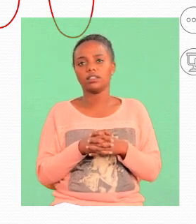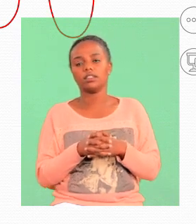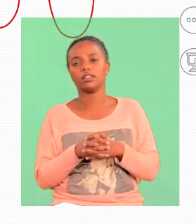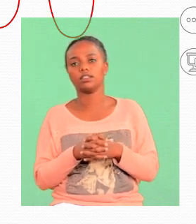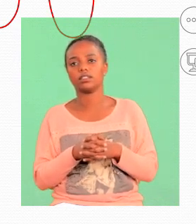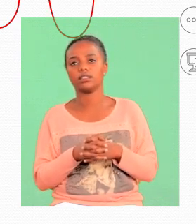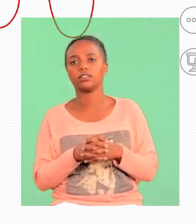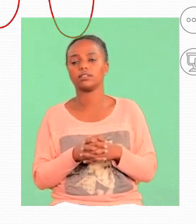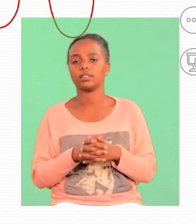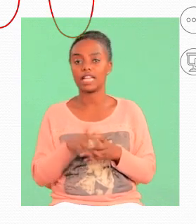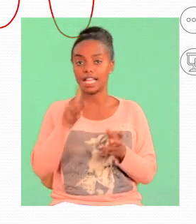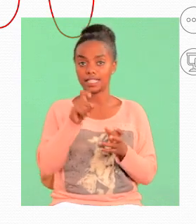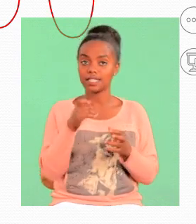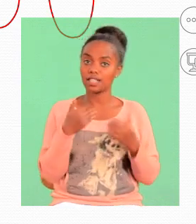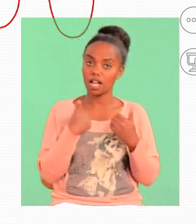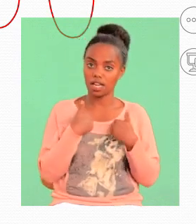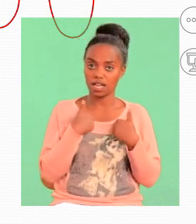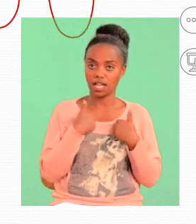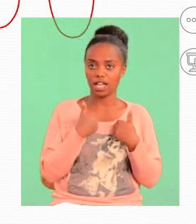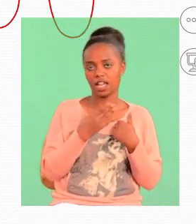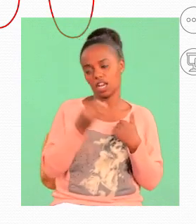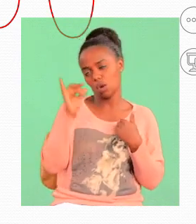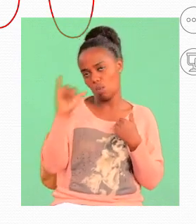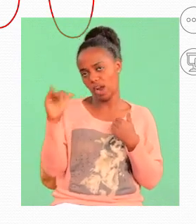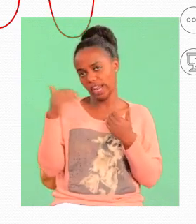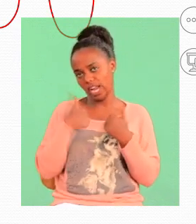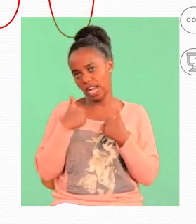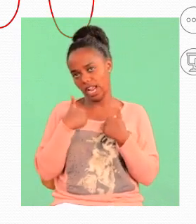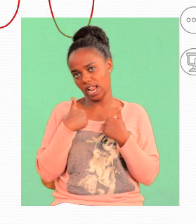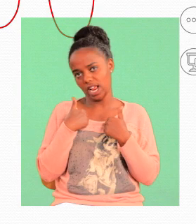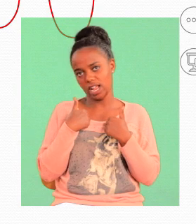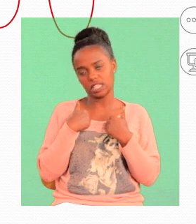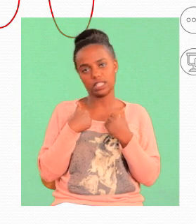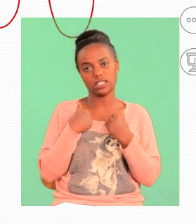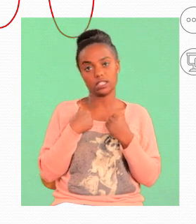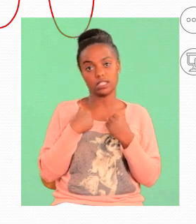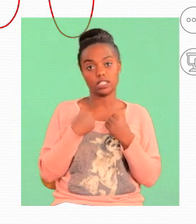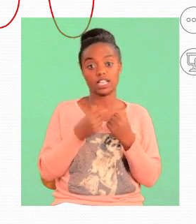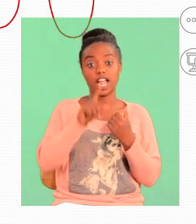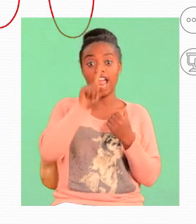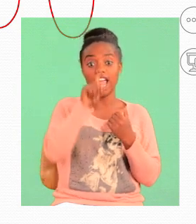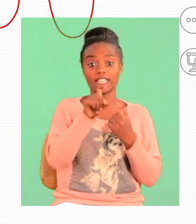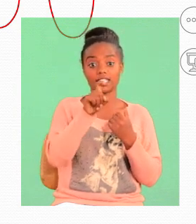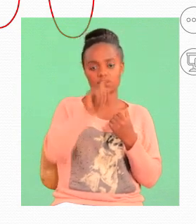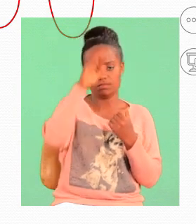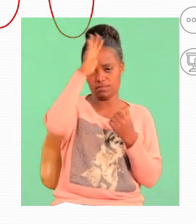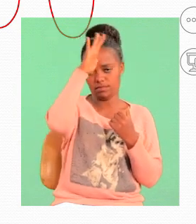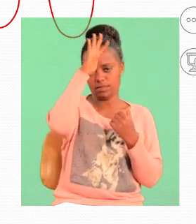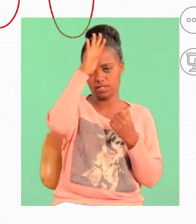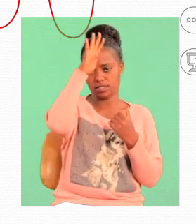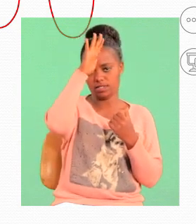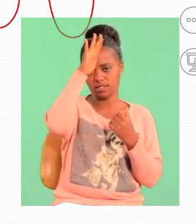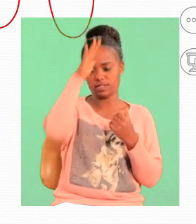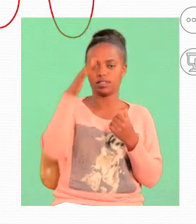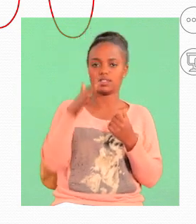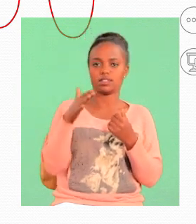we have x here and y here. Here x is a father